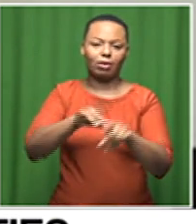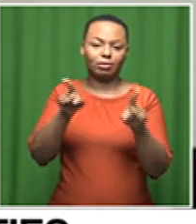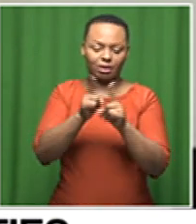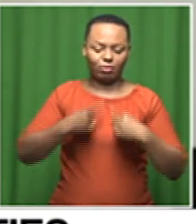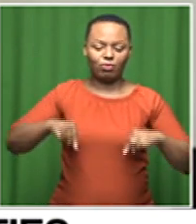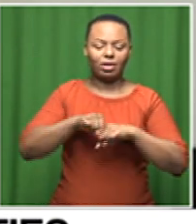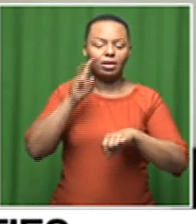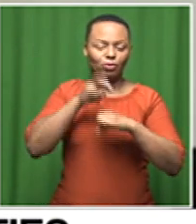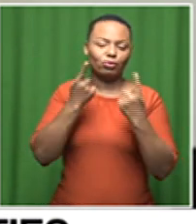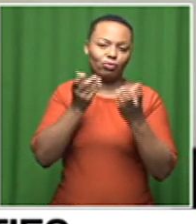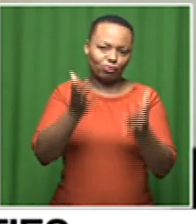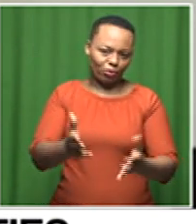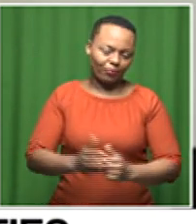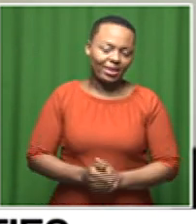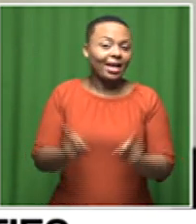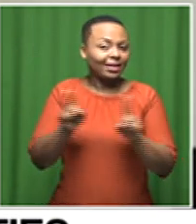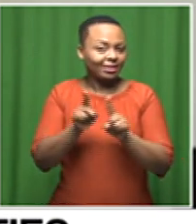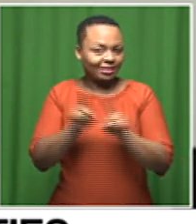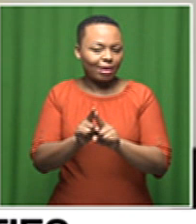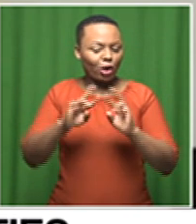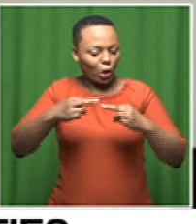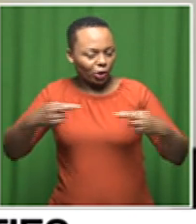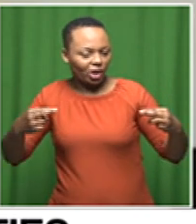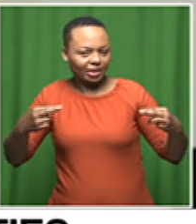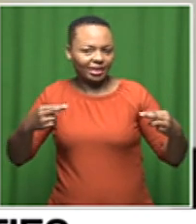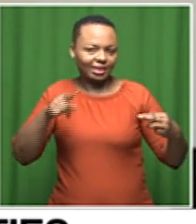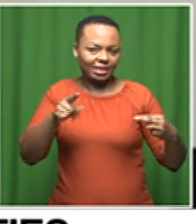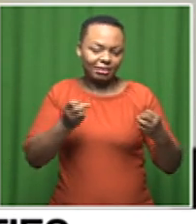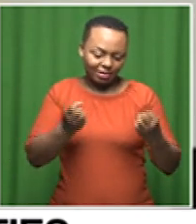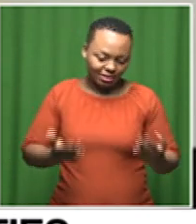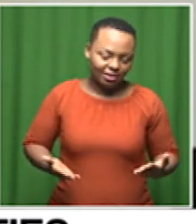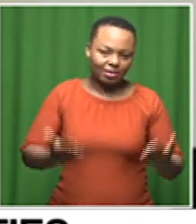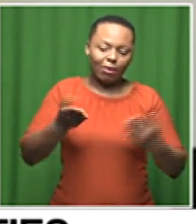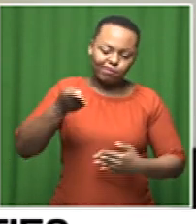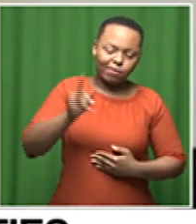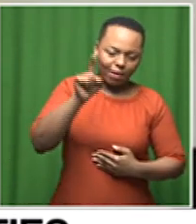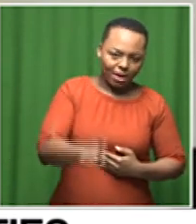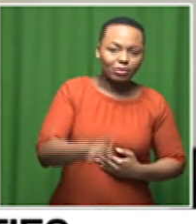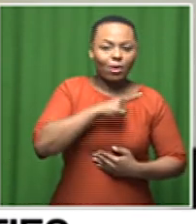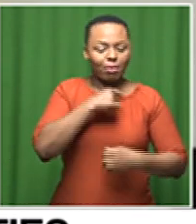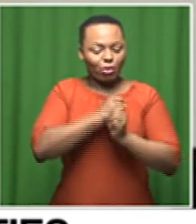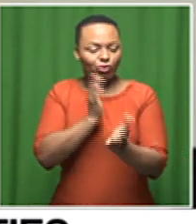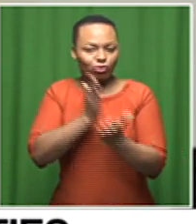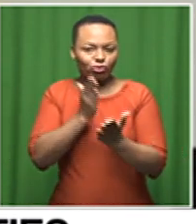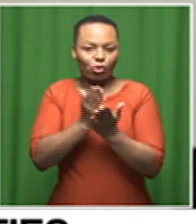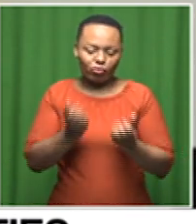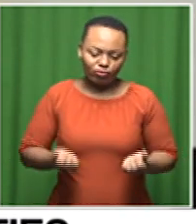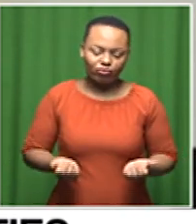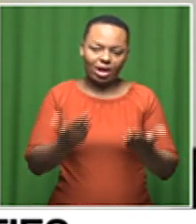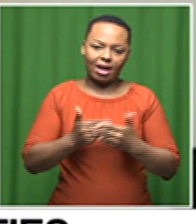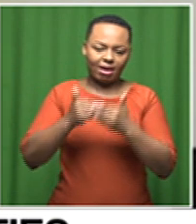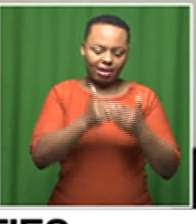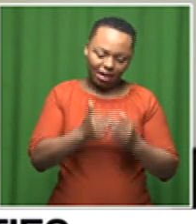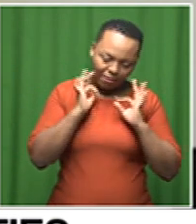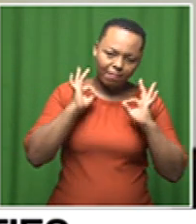providing. We also need to have resources as we provide healthcare services so that we are able to provide the care that